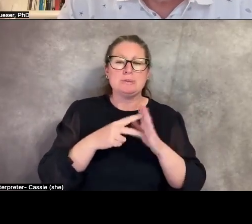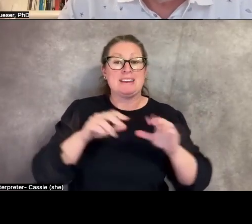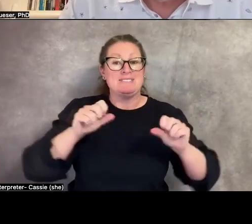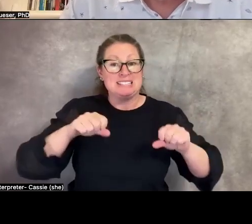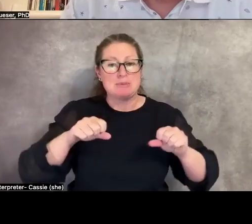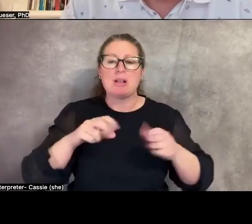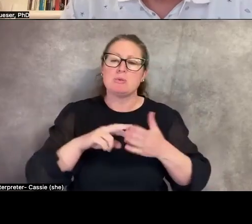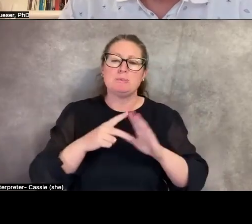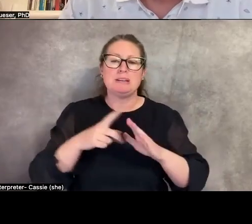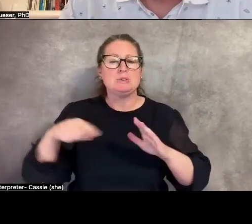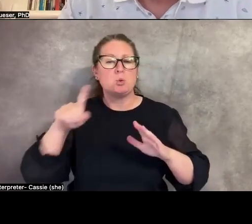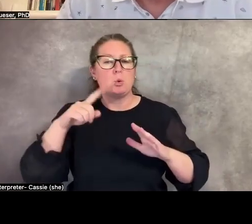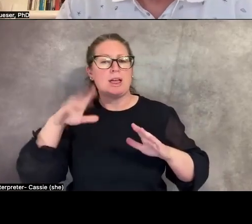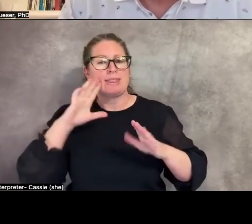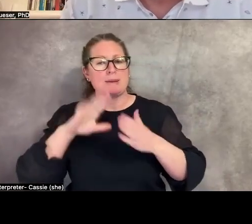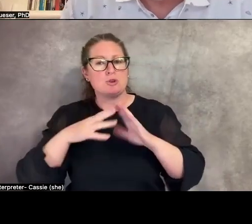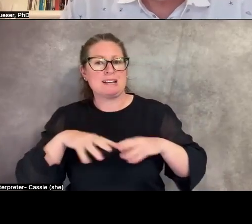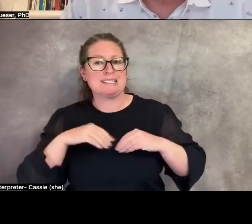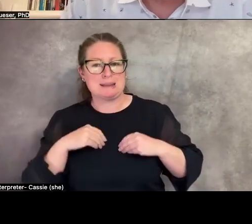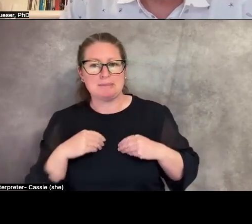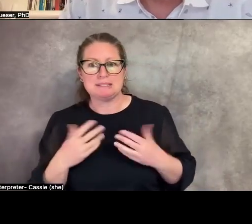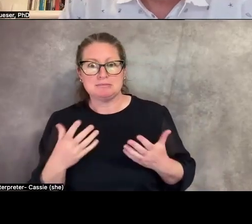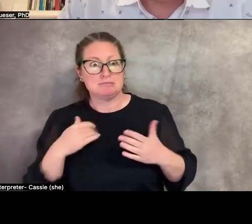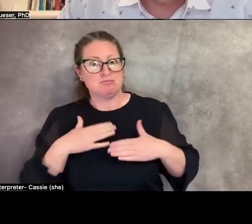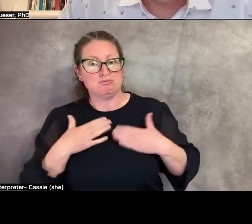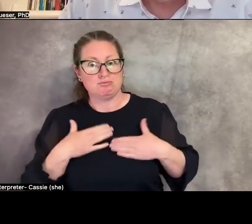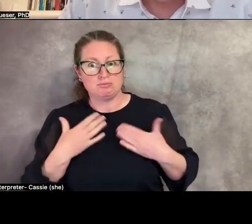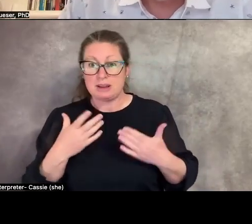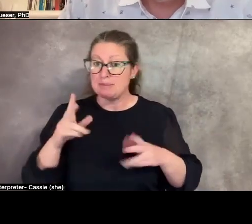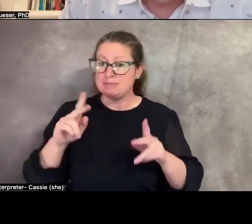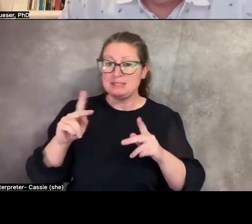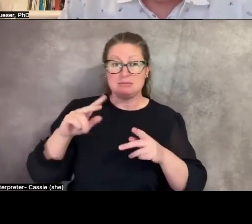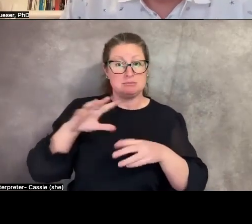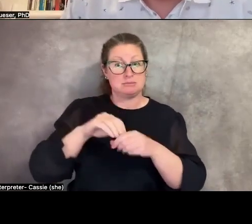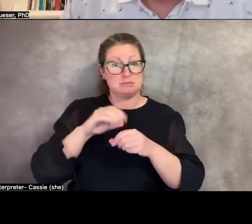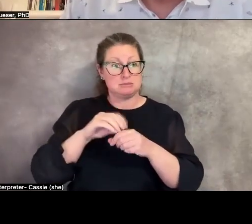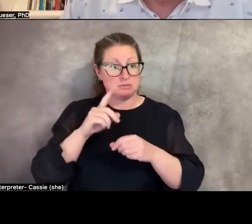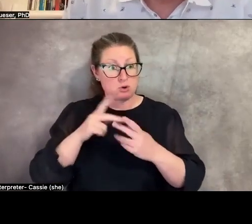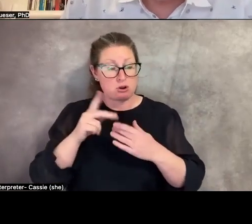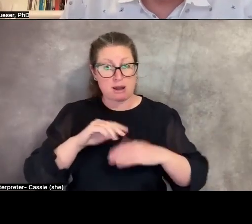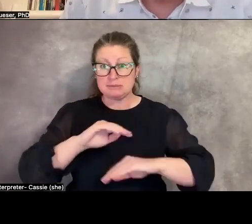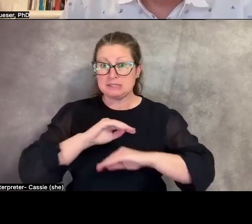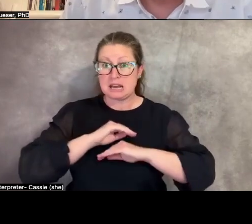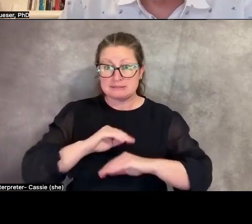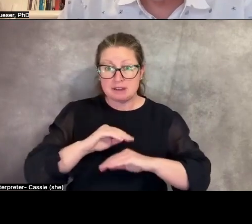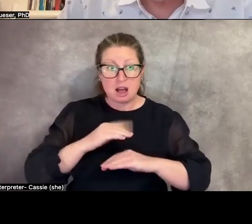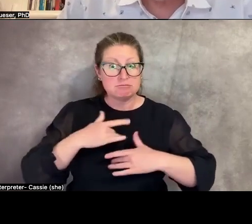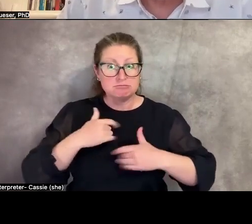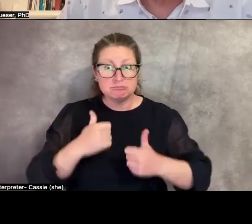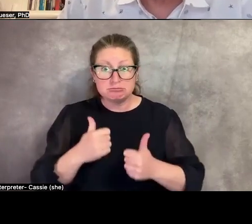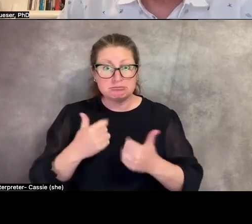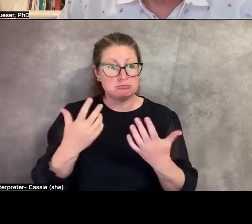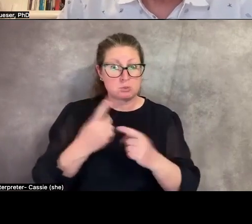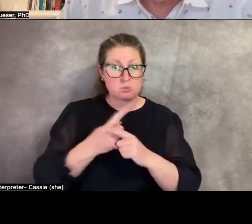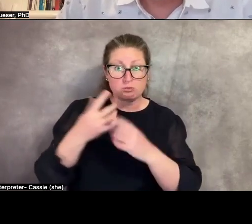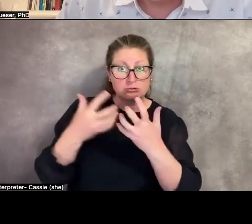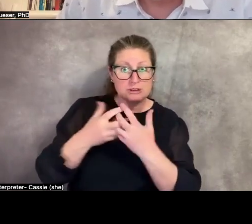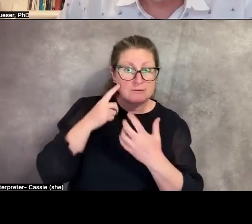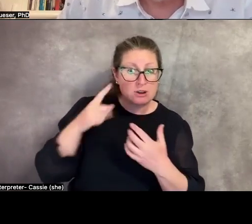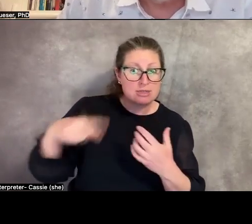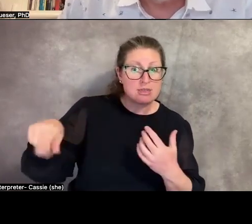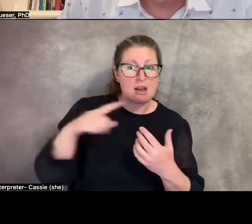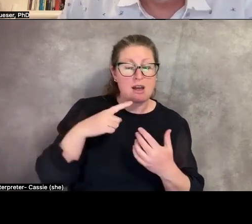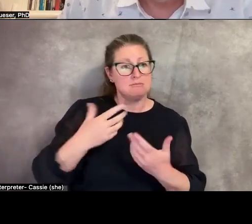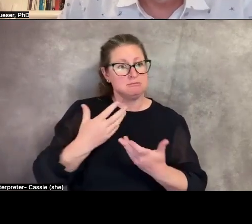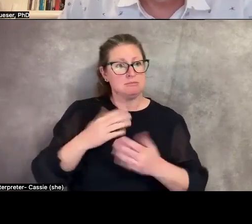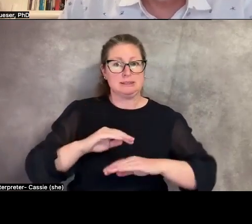it acceptable? In other words, are participants in the program satisfied with it? Is it appropriate? How well does it seem to meet